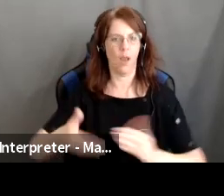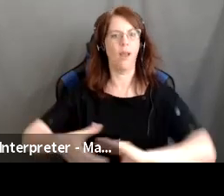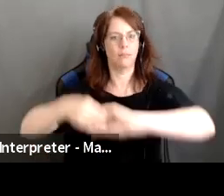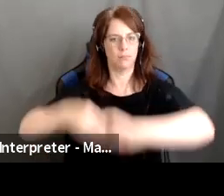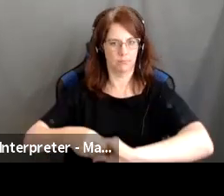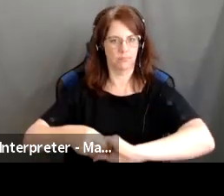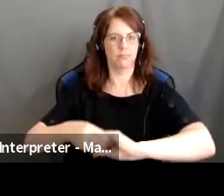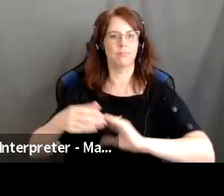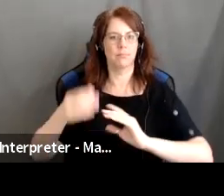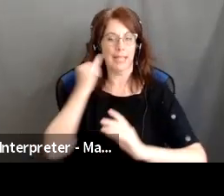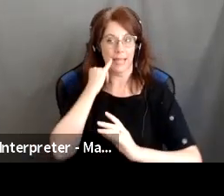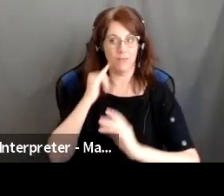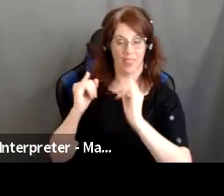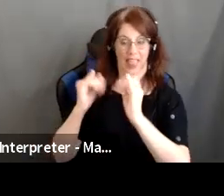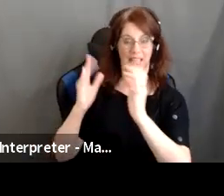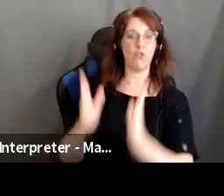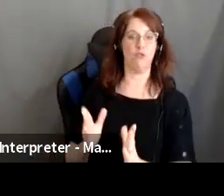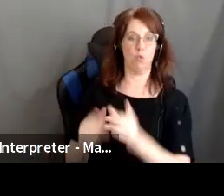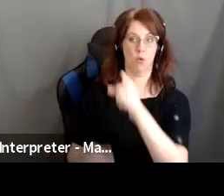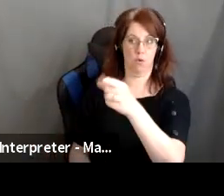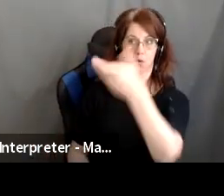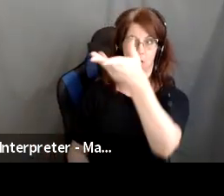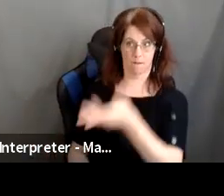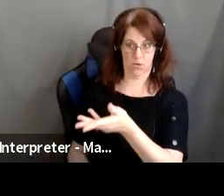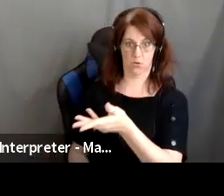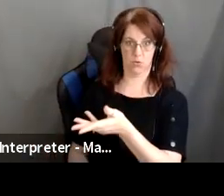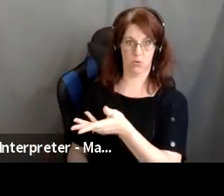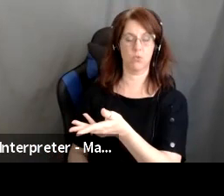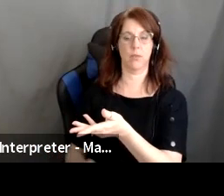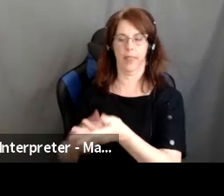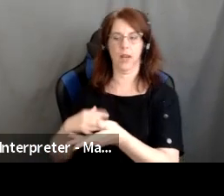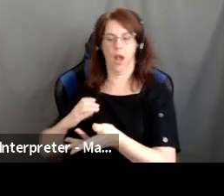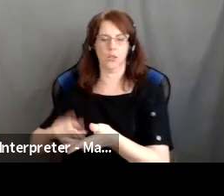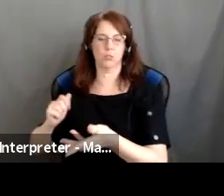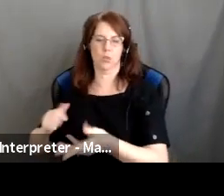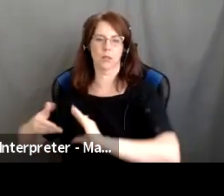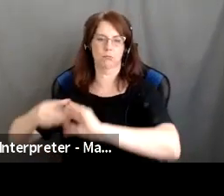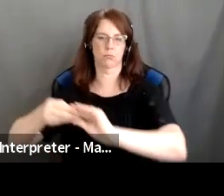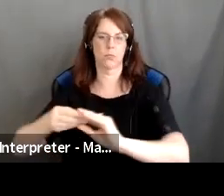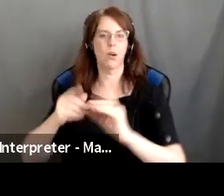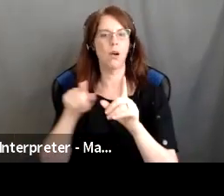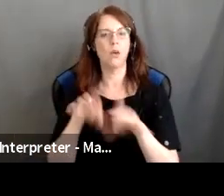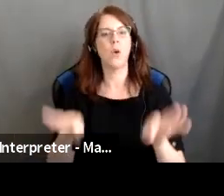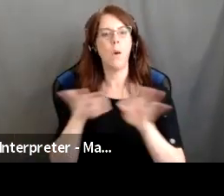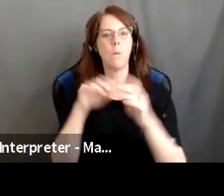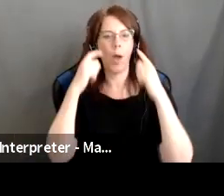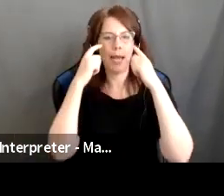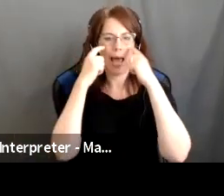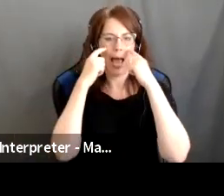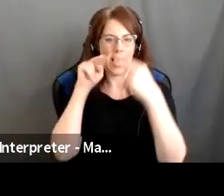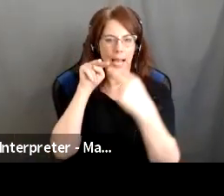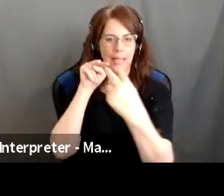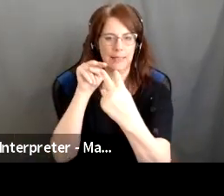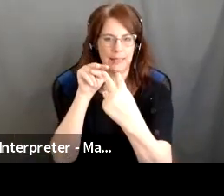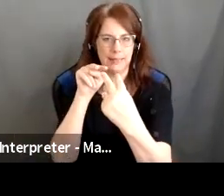firm handshake if the interviewer offers it. And you would want to make sure that they have eye contact with their interviewer.